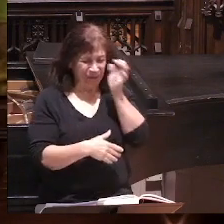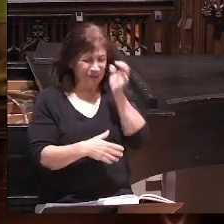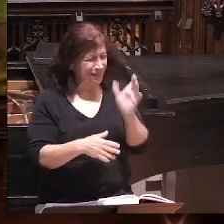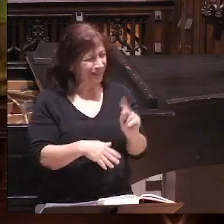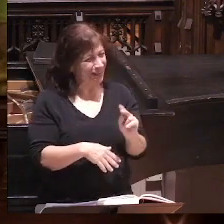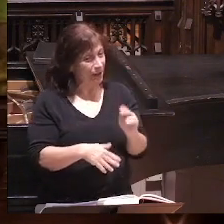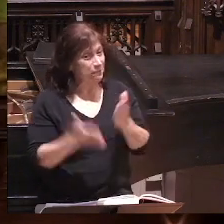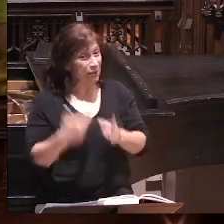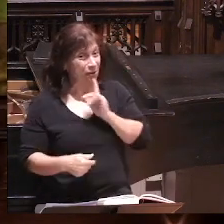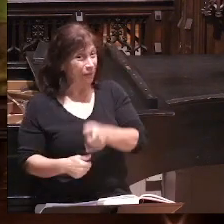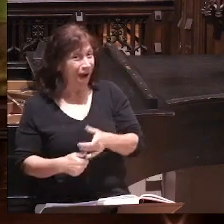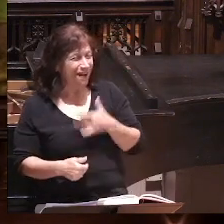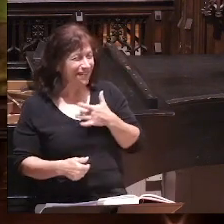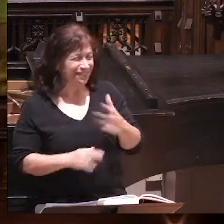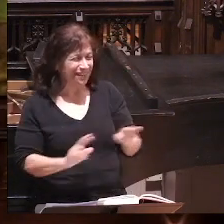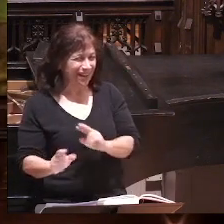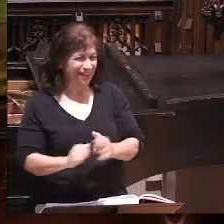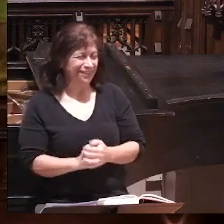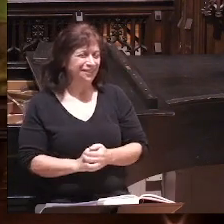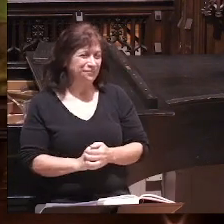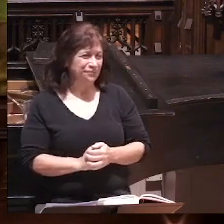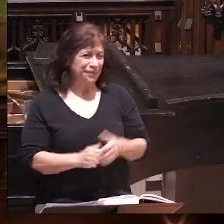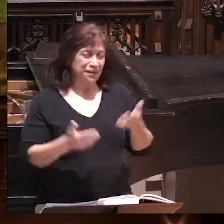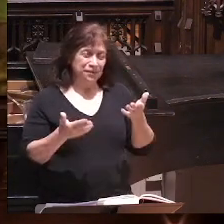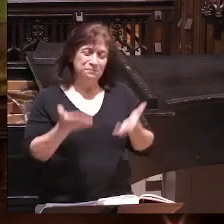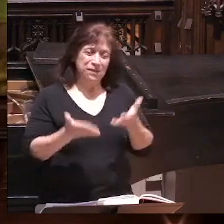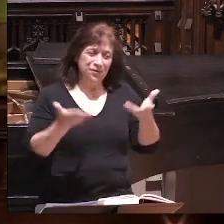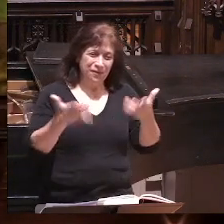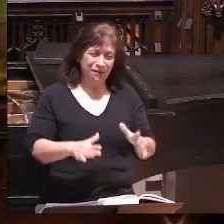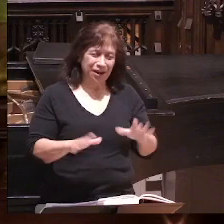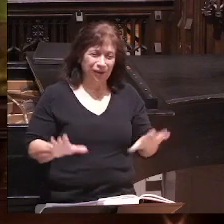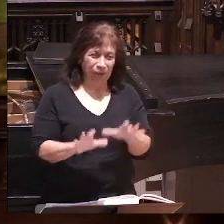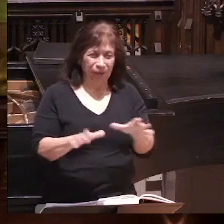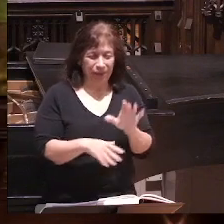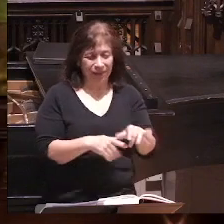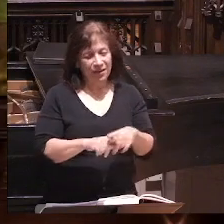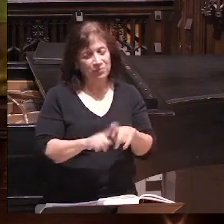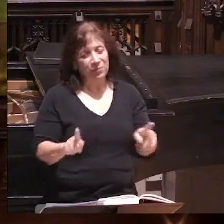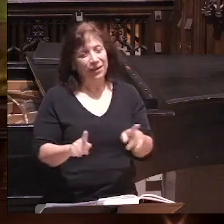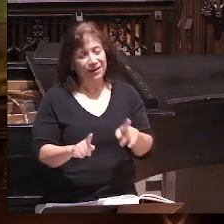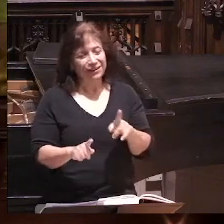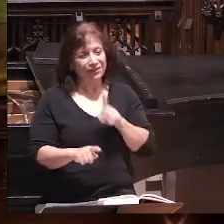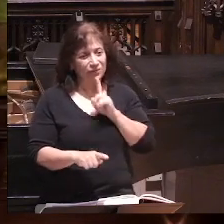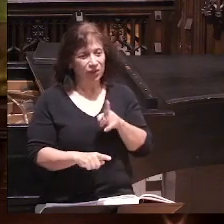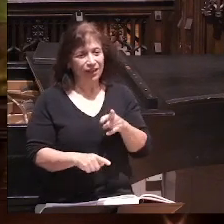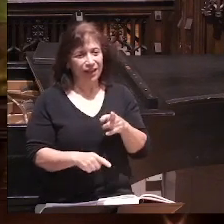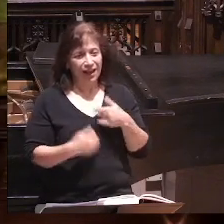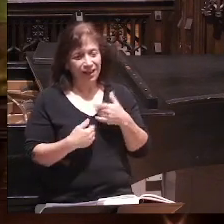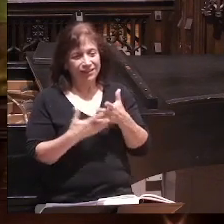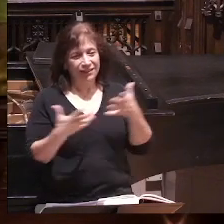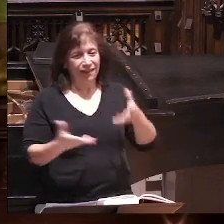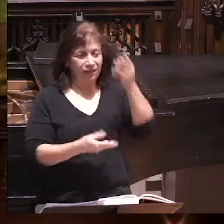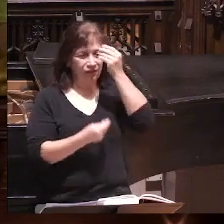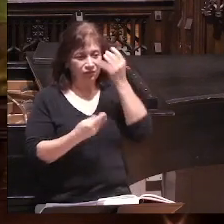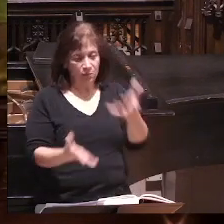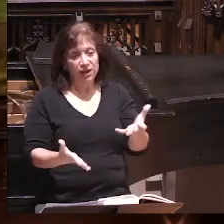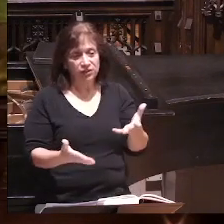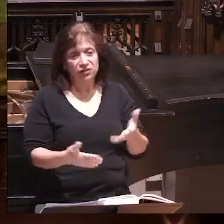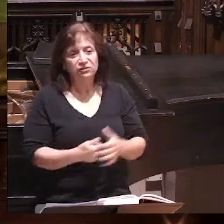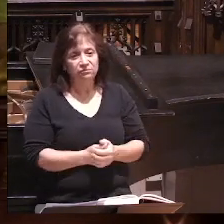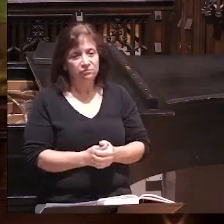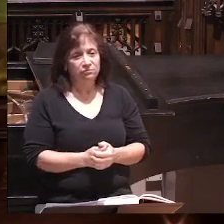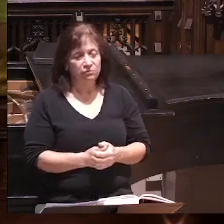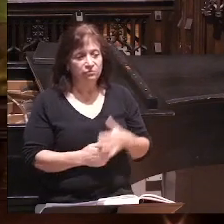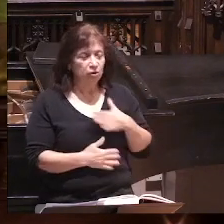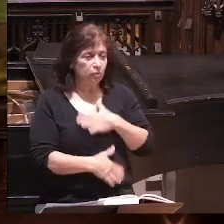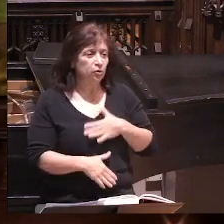maybe you are. Maybe you already are, but this will be very informational. So we would love for you to get information